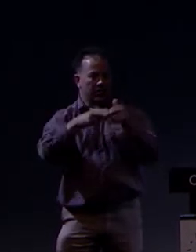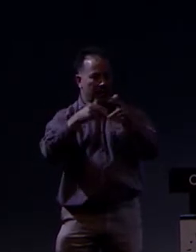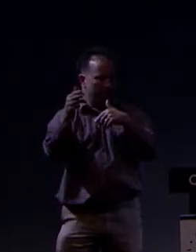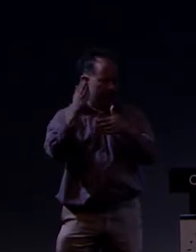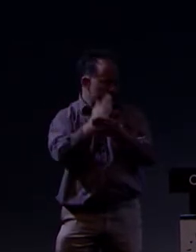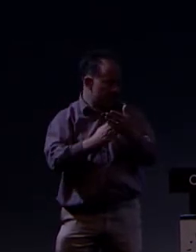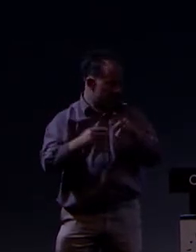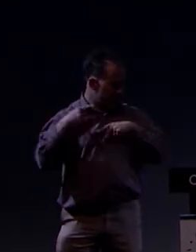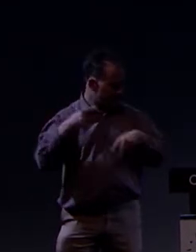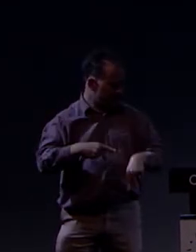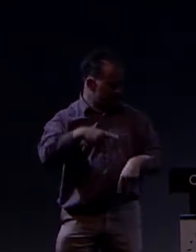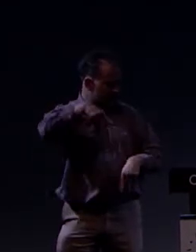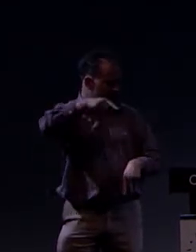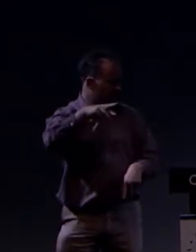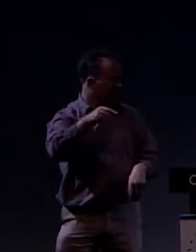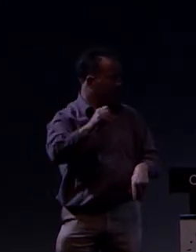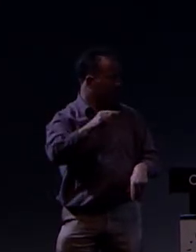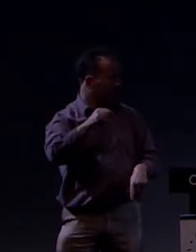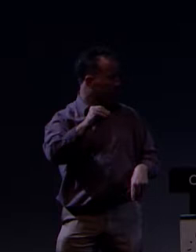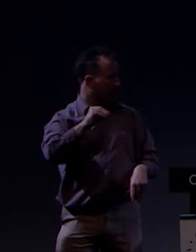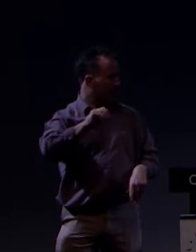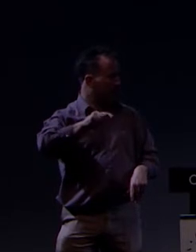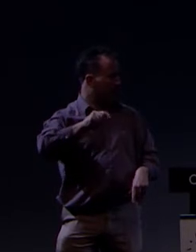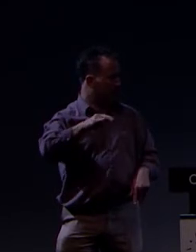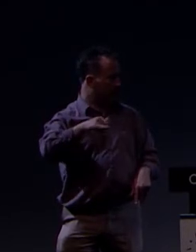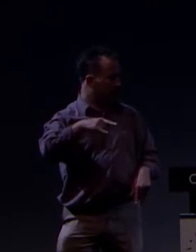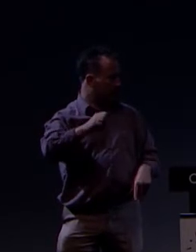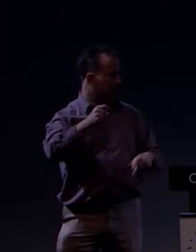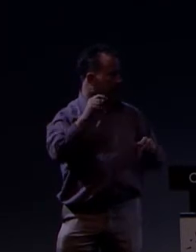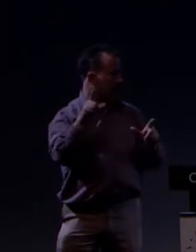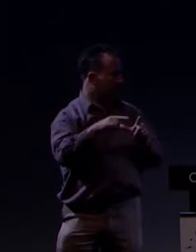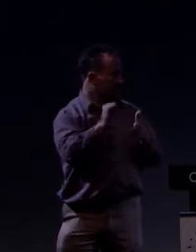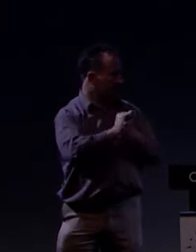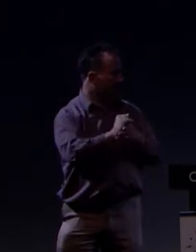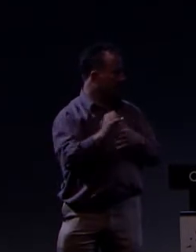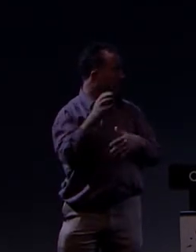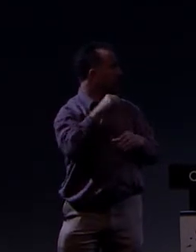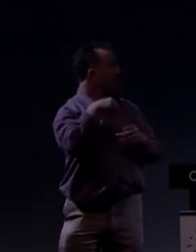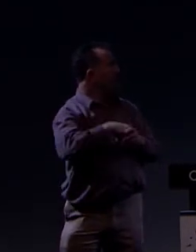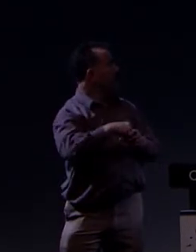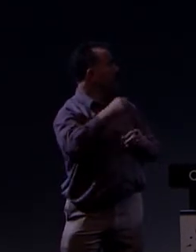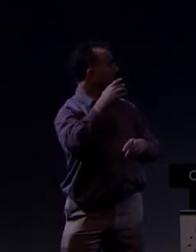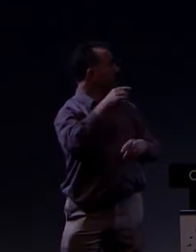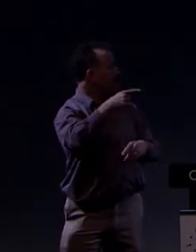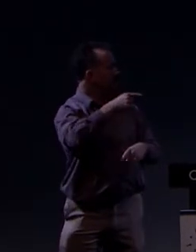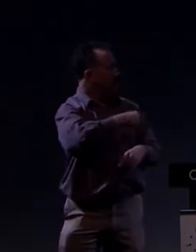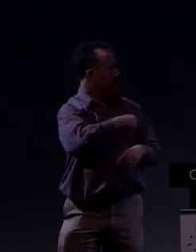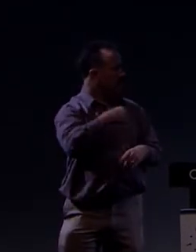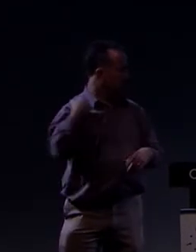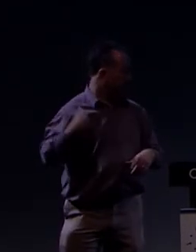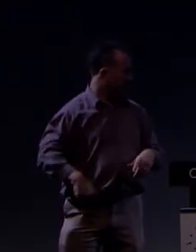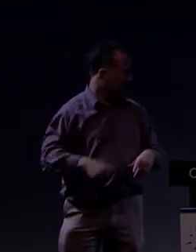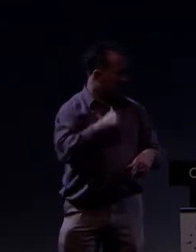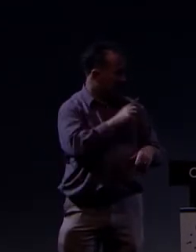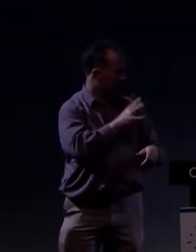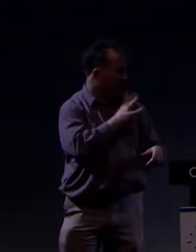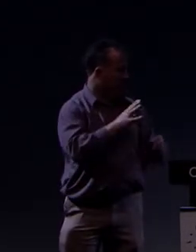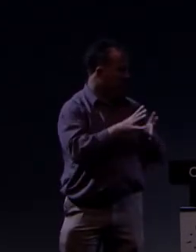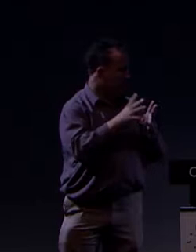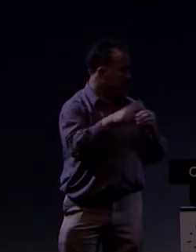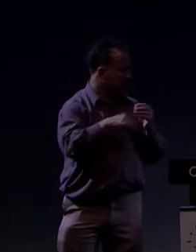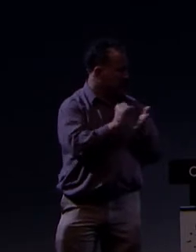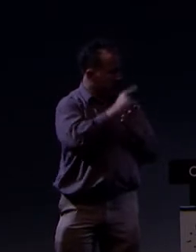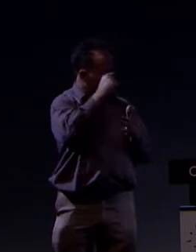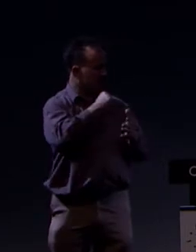bizarre handcrafted things, but I licensed it to a company in China. We did a number of prototypes. I'm not gonna talk too much about this project because I don't